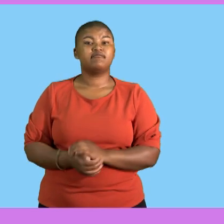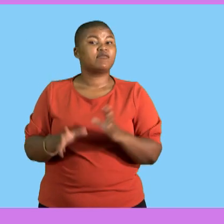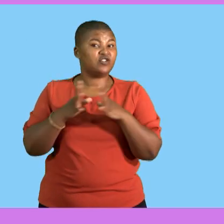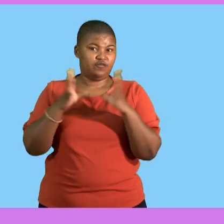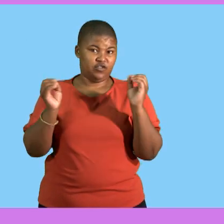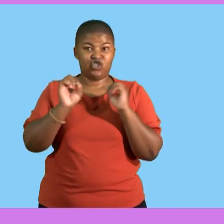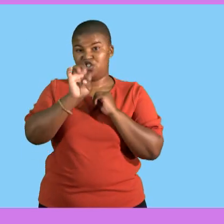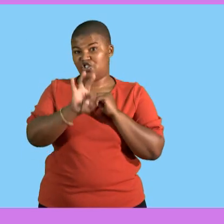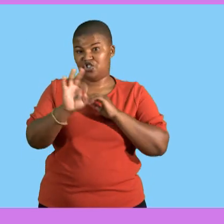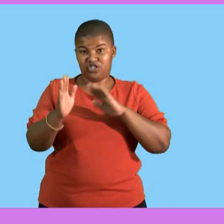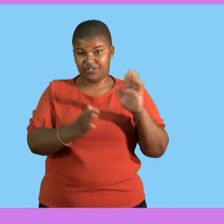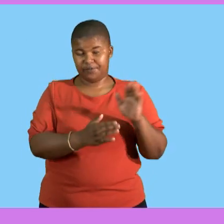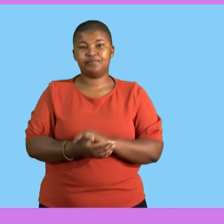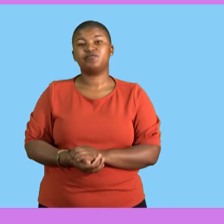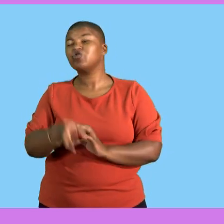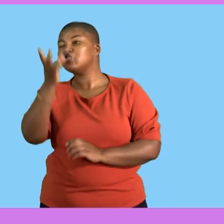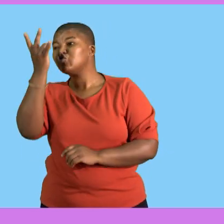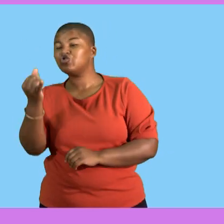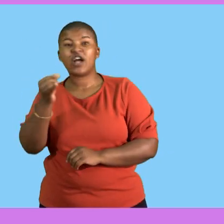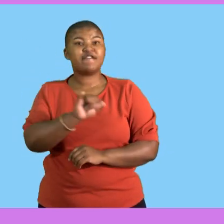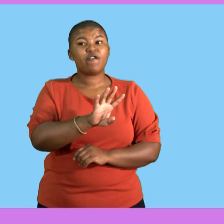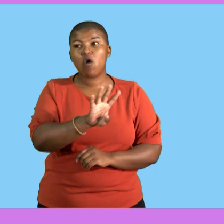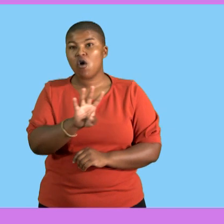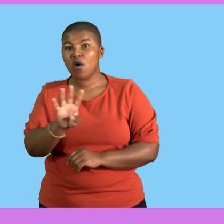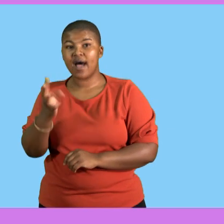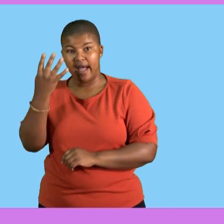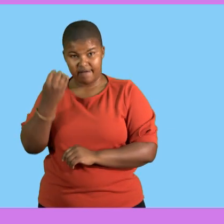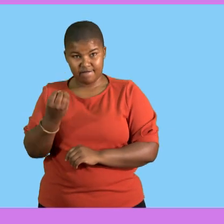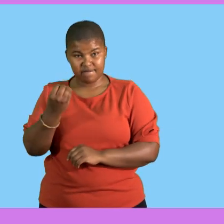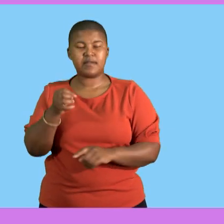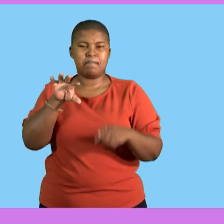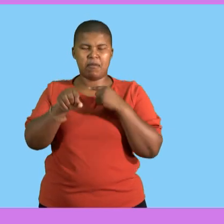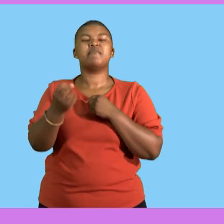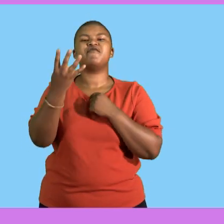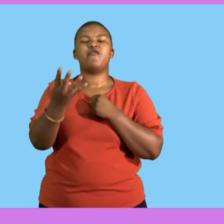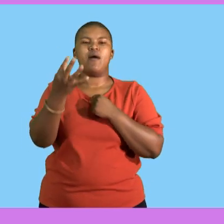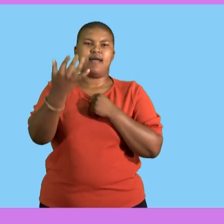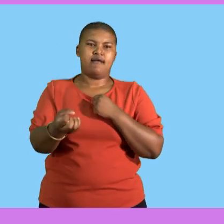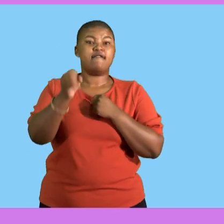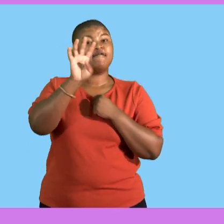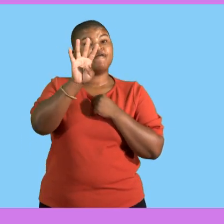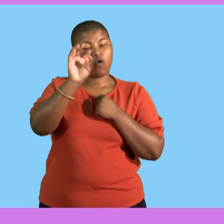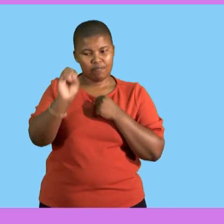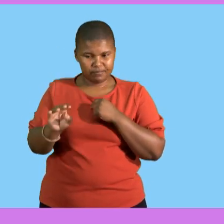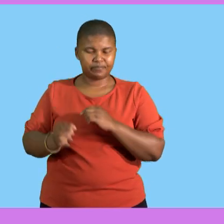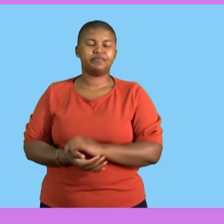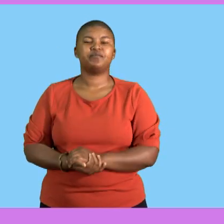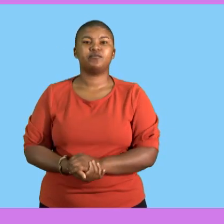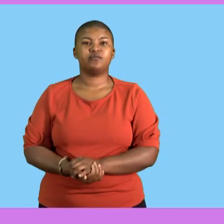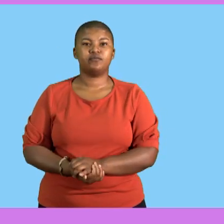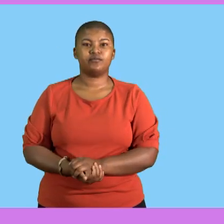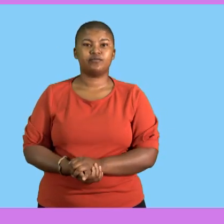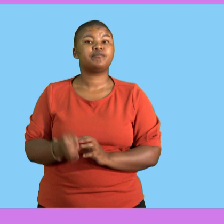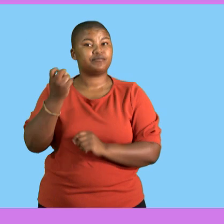with 3s. Then we check if there are any 4 values. Then we have a 4, you record it down. You have